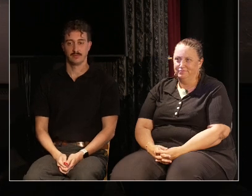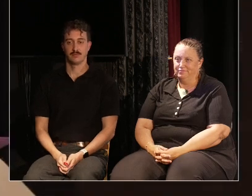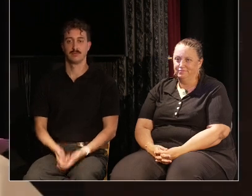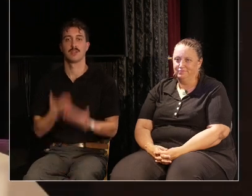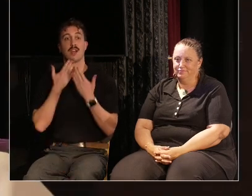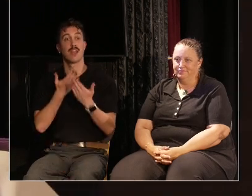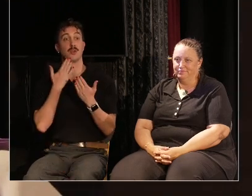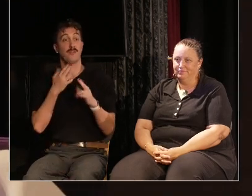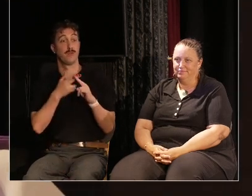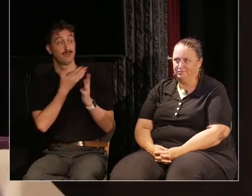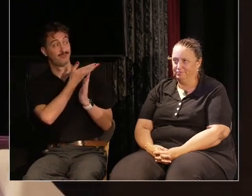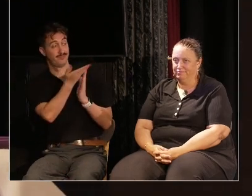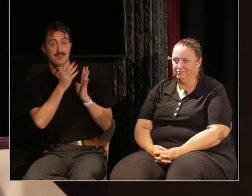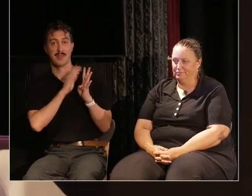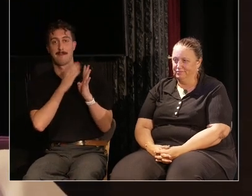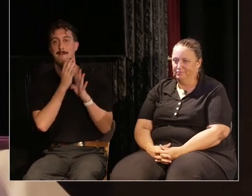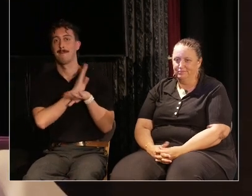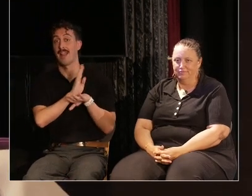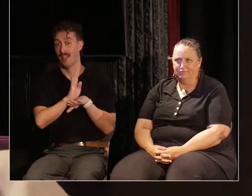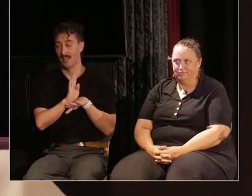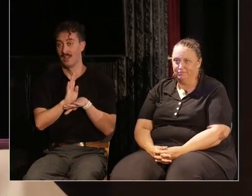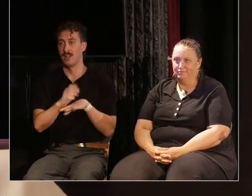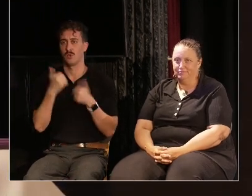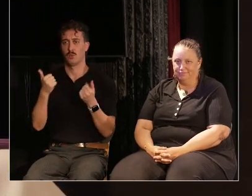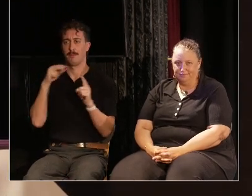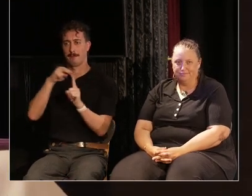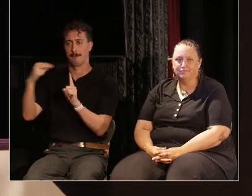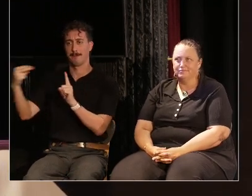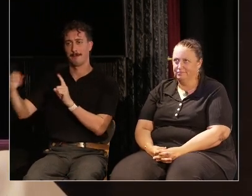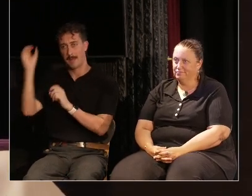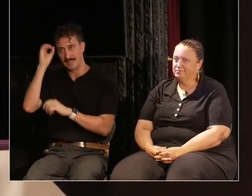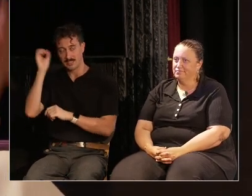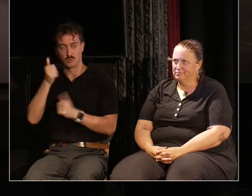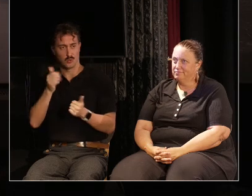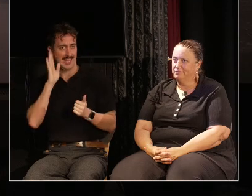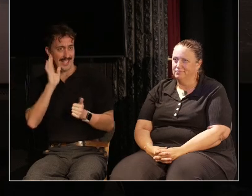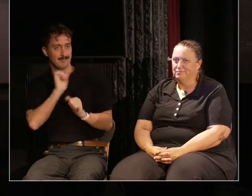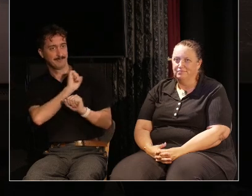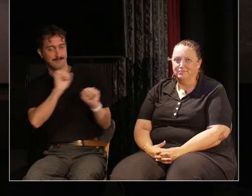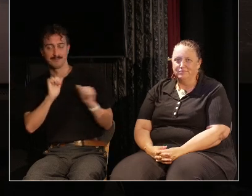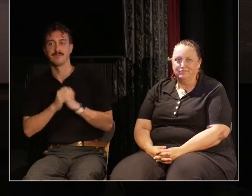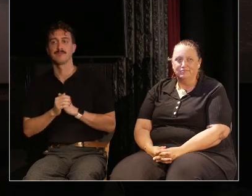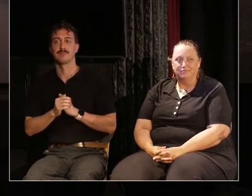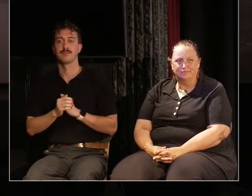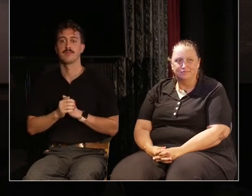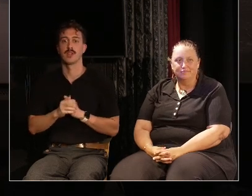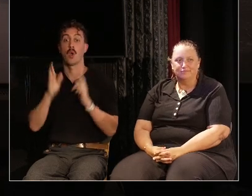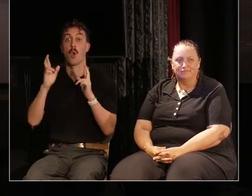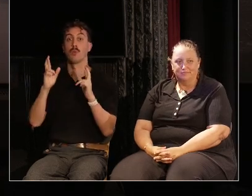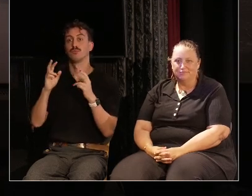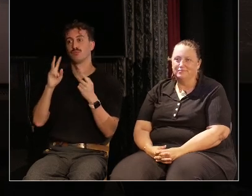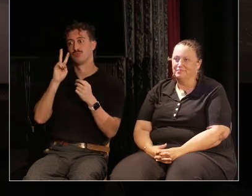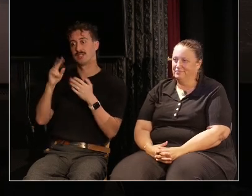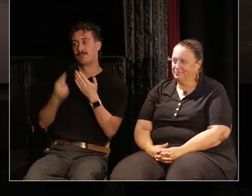thank you to our panelists. We had some great perspectives there. It was really great to hear from you all, and we look forward to seeing what does happen on